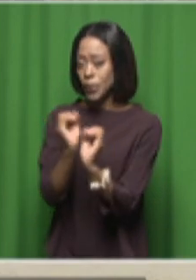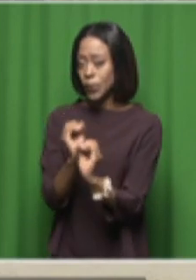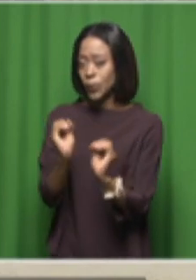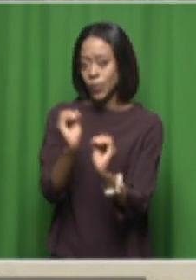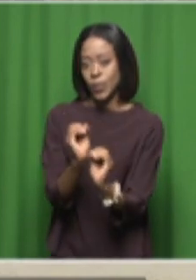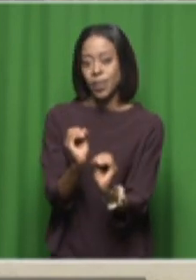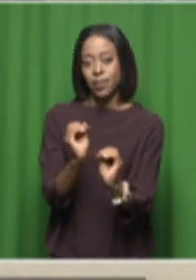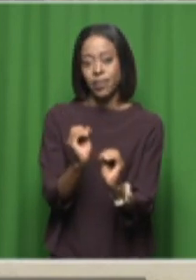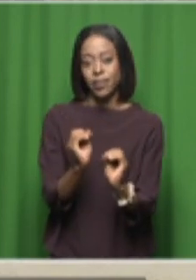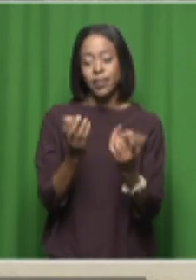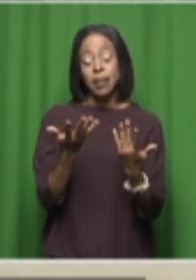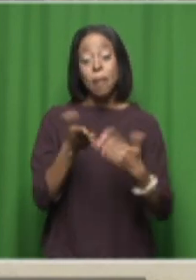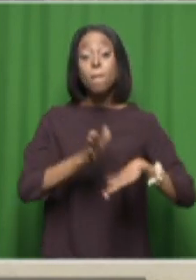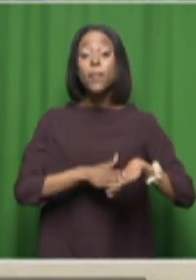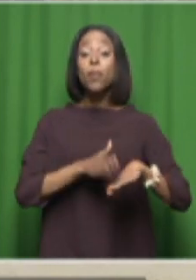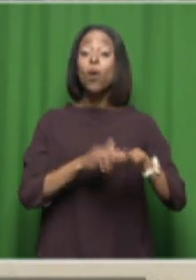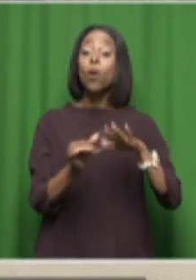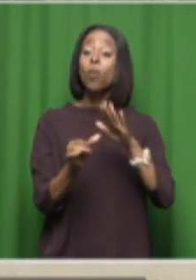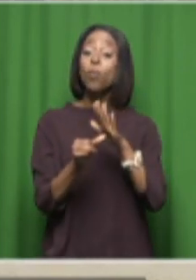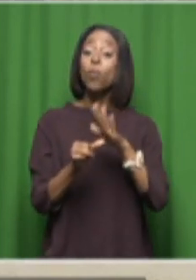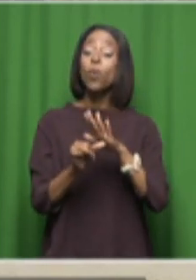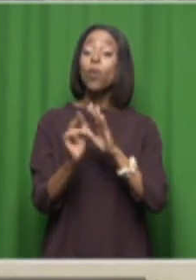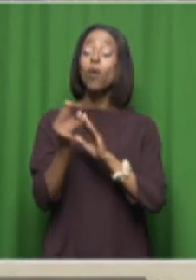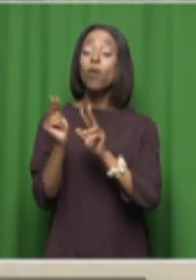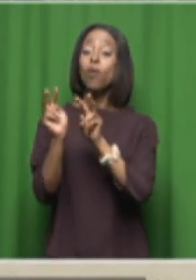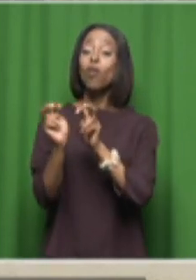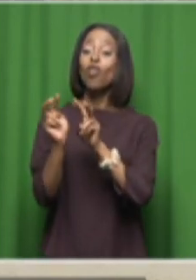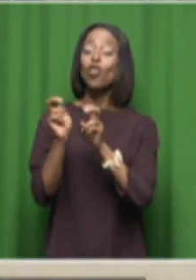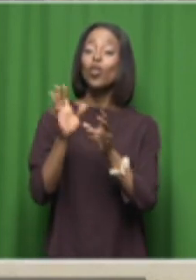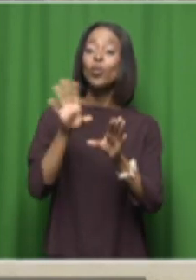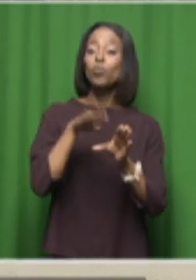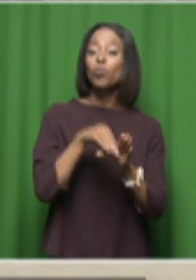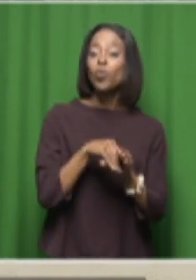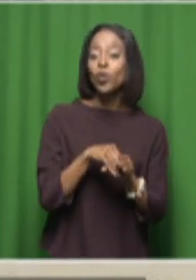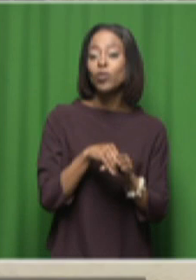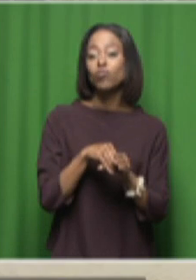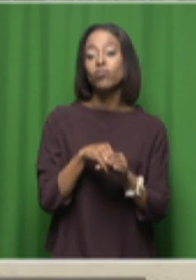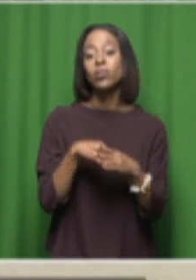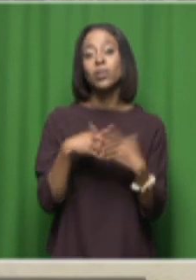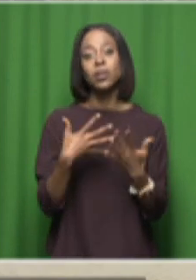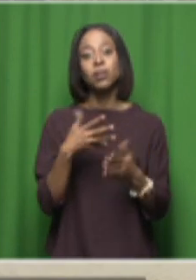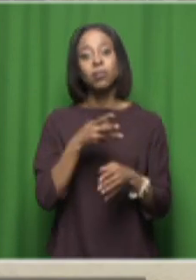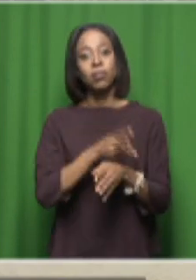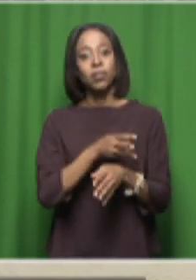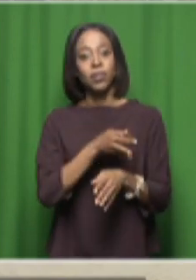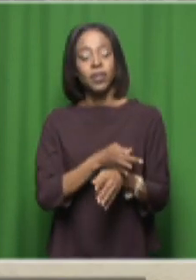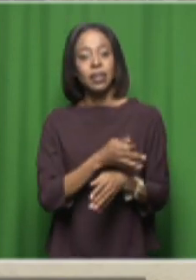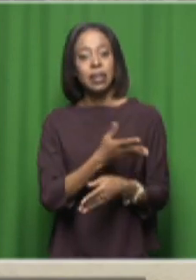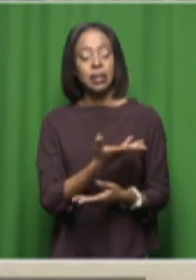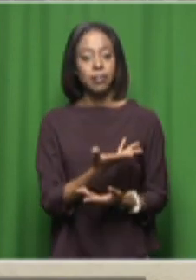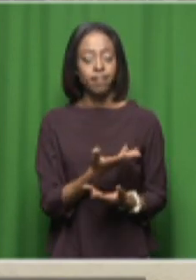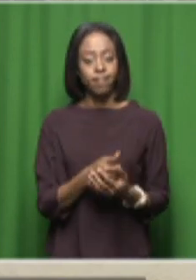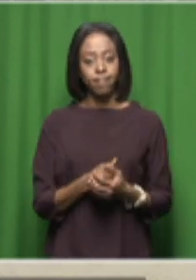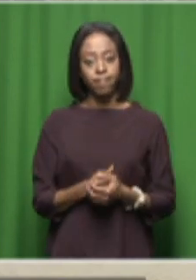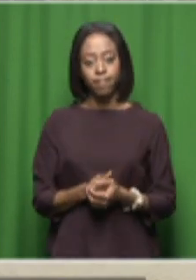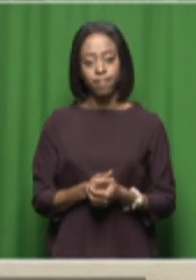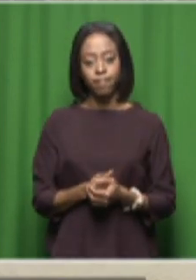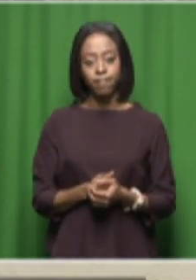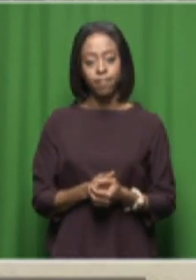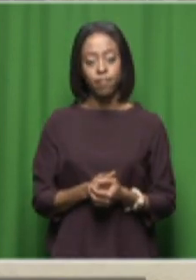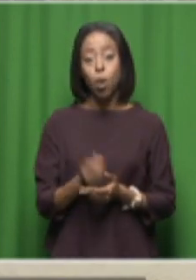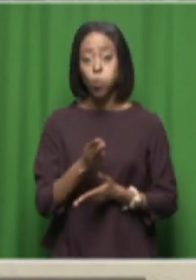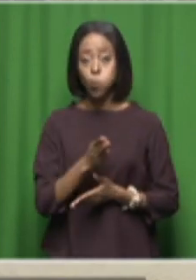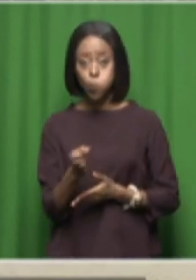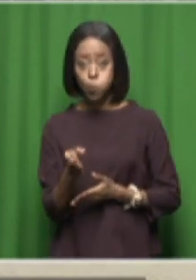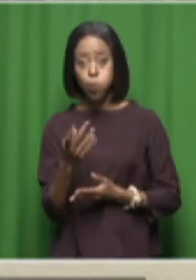well, and most importantly, it's parental involvement. Do our parents, are they present